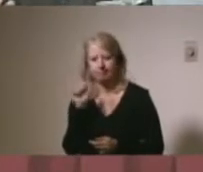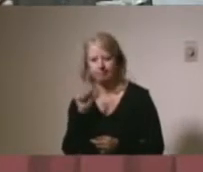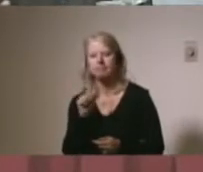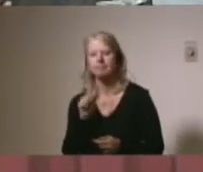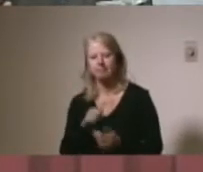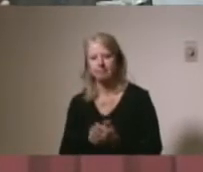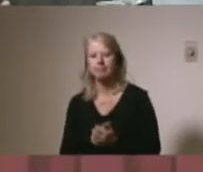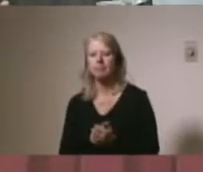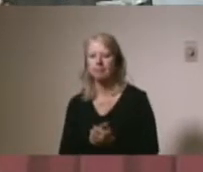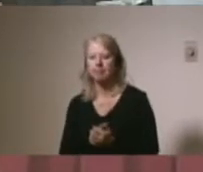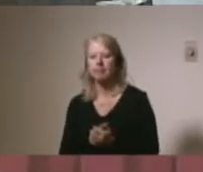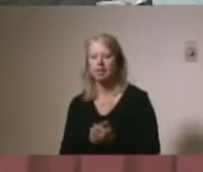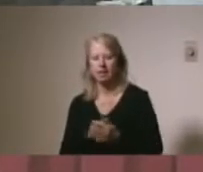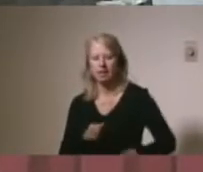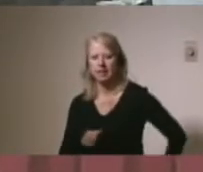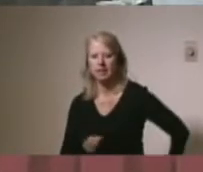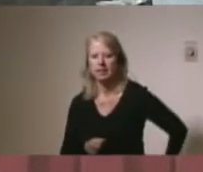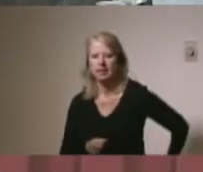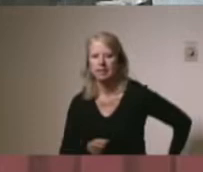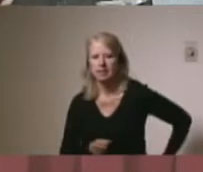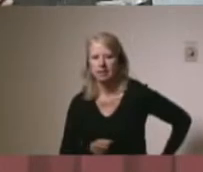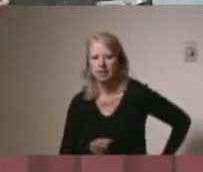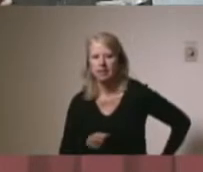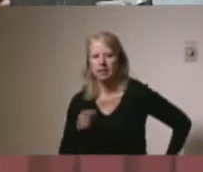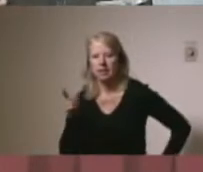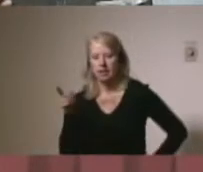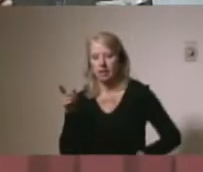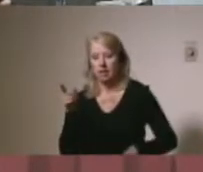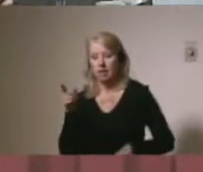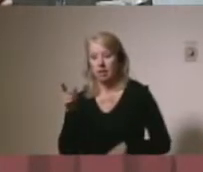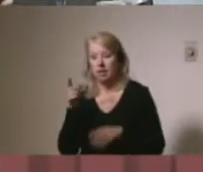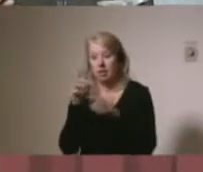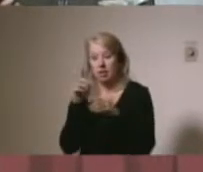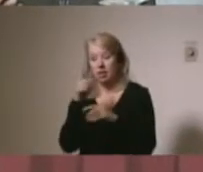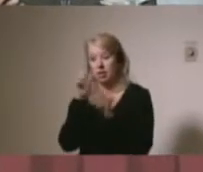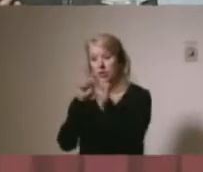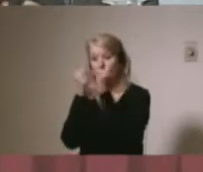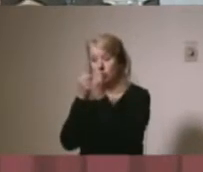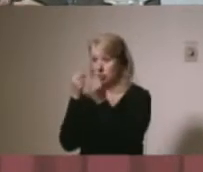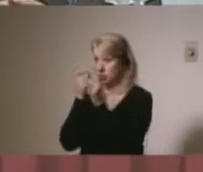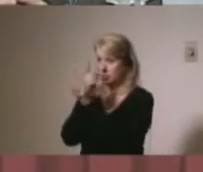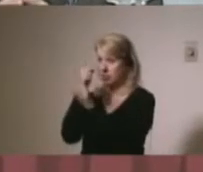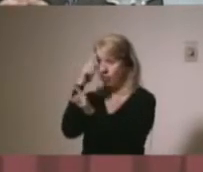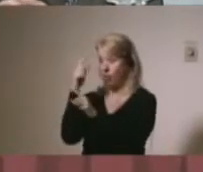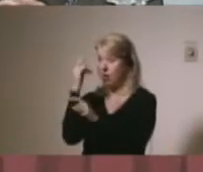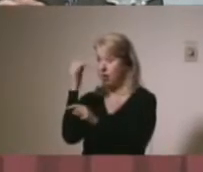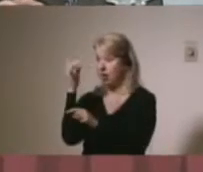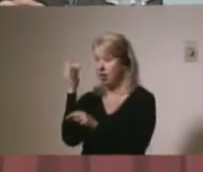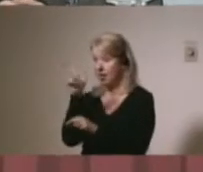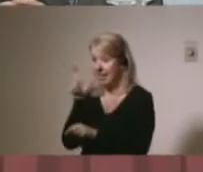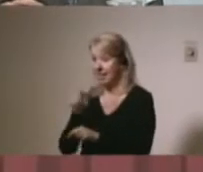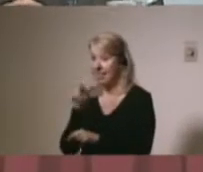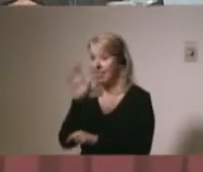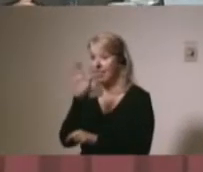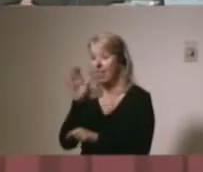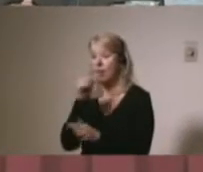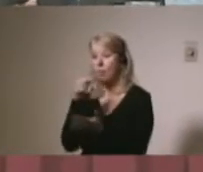The social mission of the Italian Post is crucial. As I said,